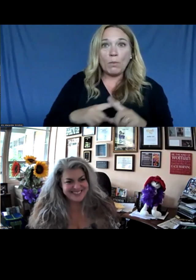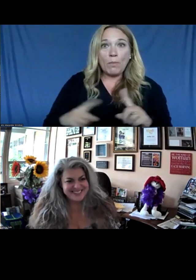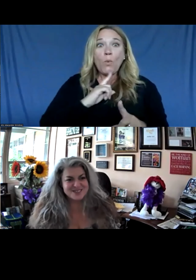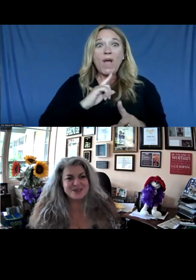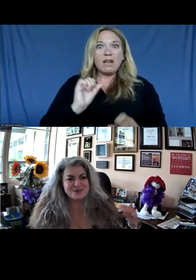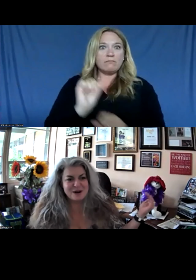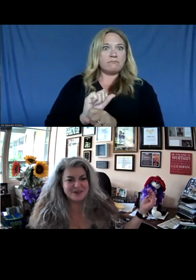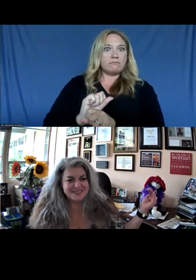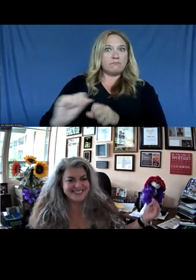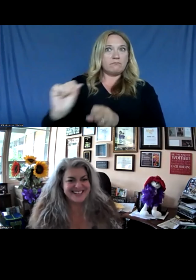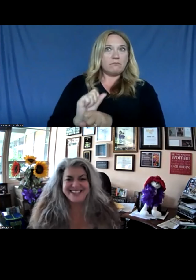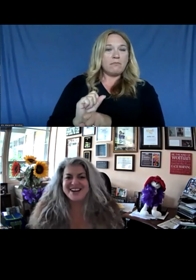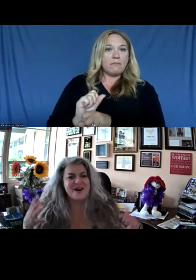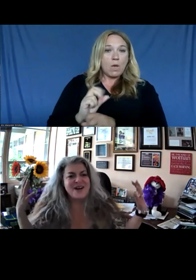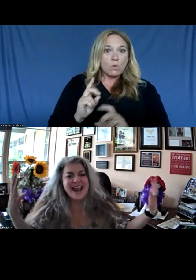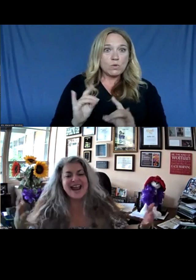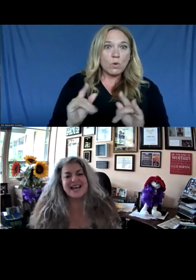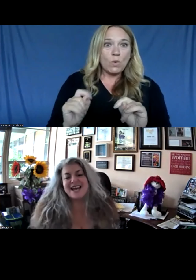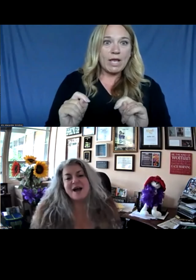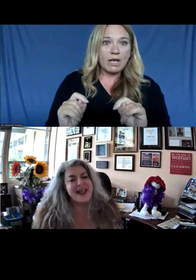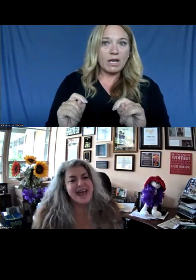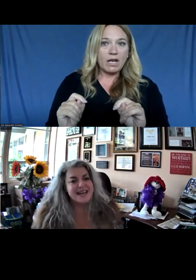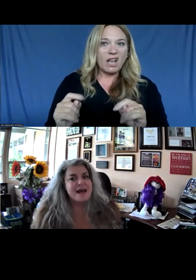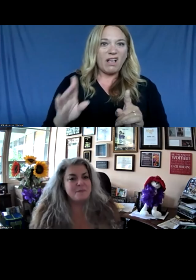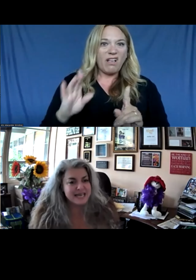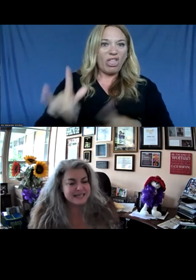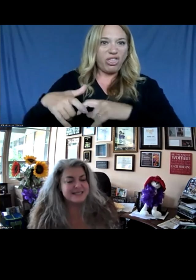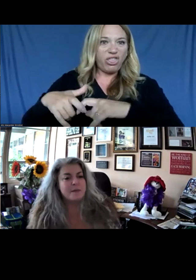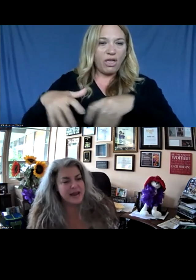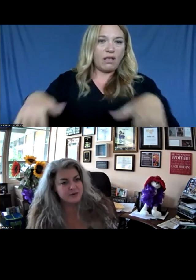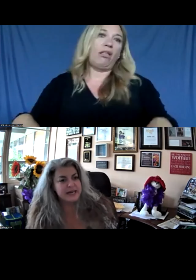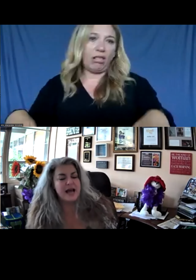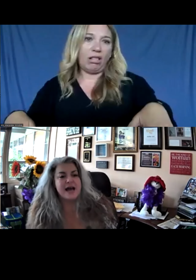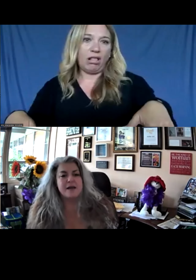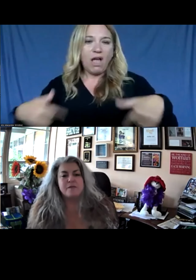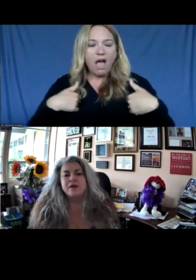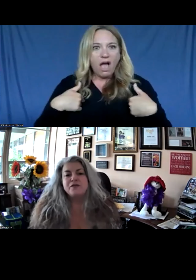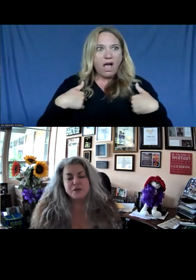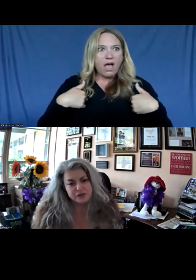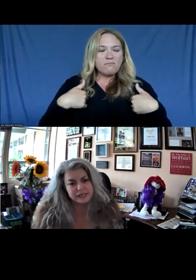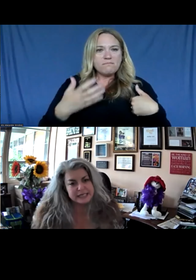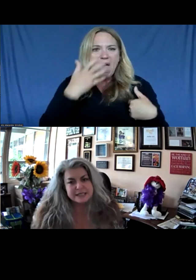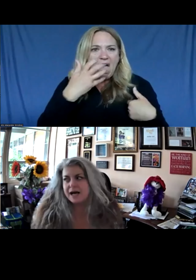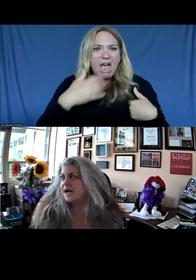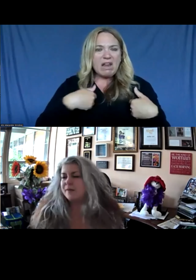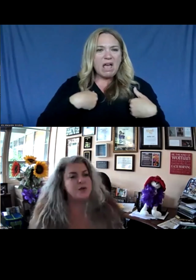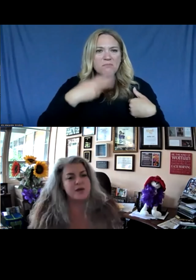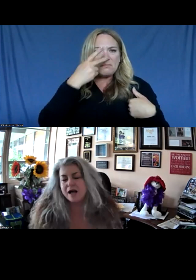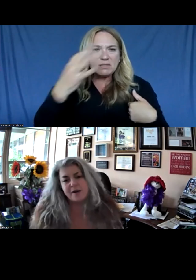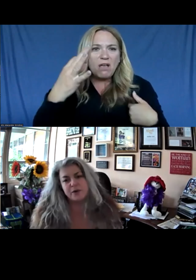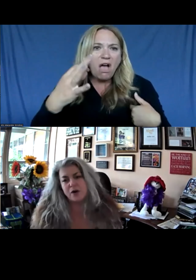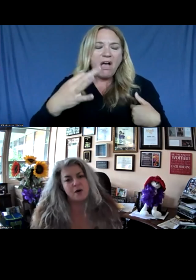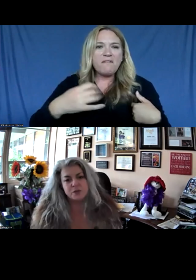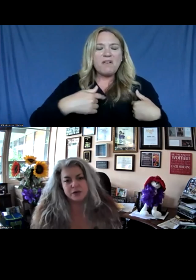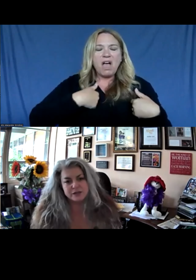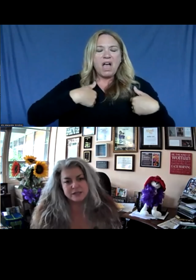road, there's no rubber, and I'm mad, I'm pissed, I'm angry, I'm furious, you can